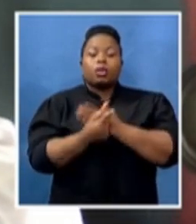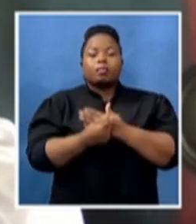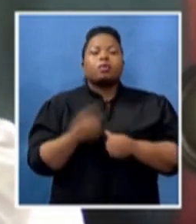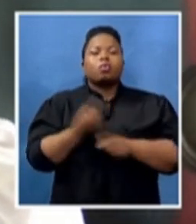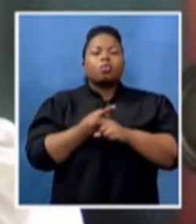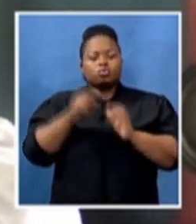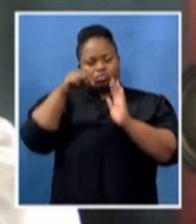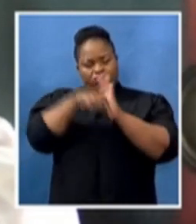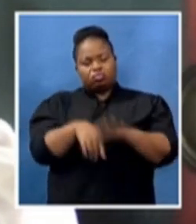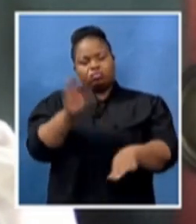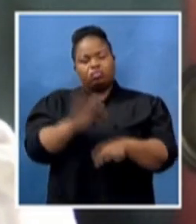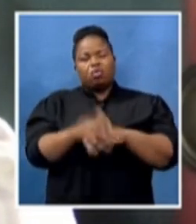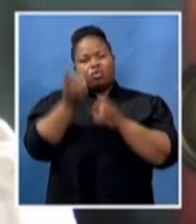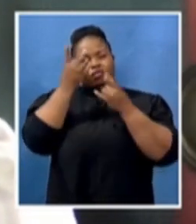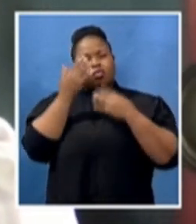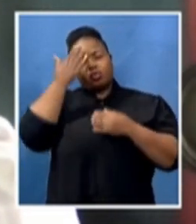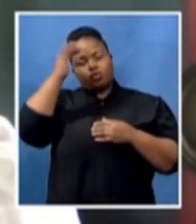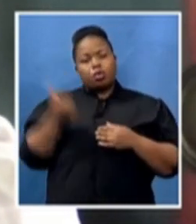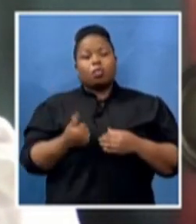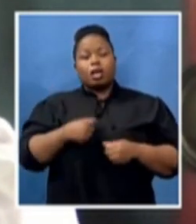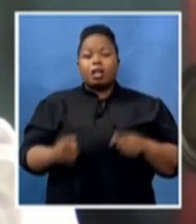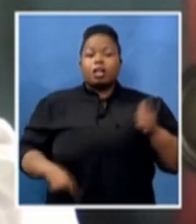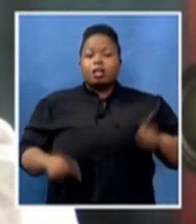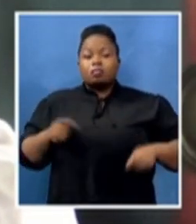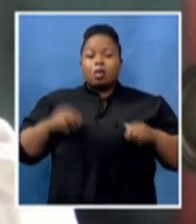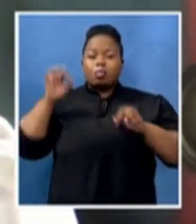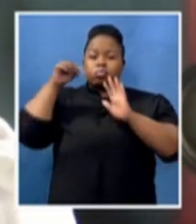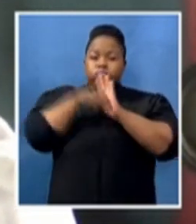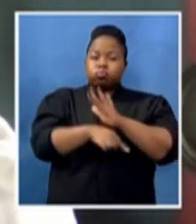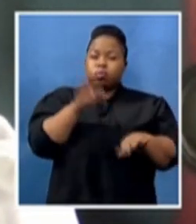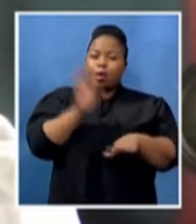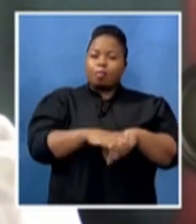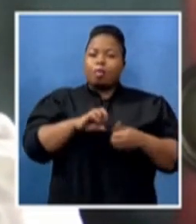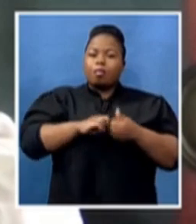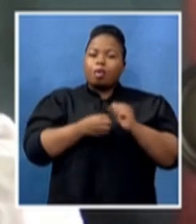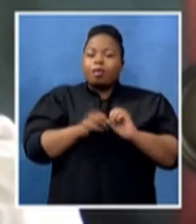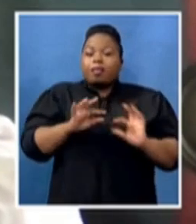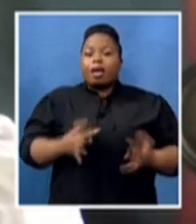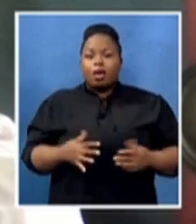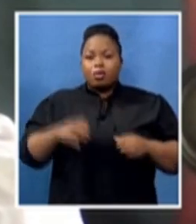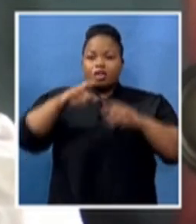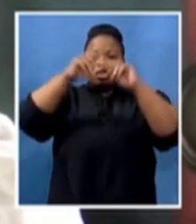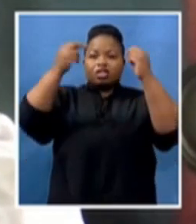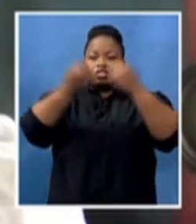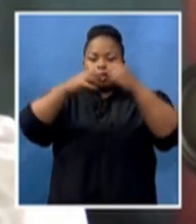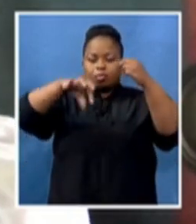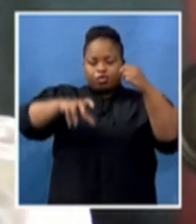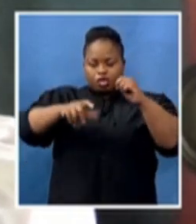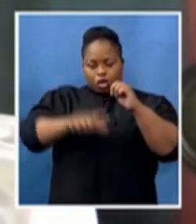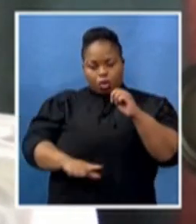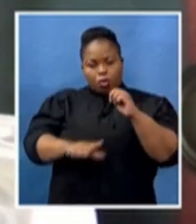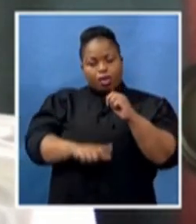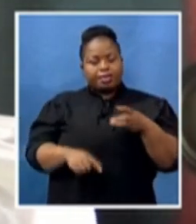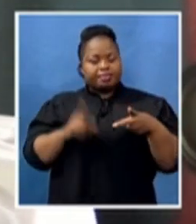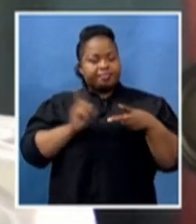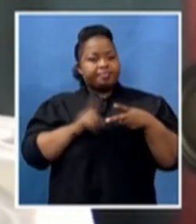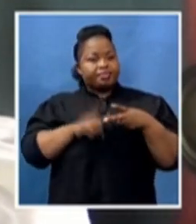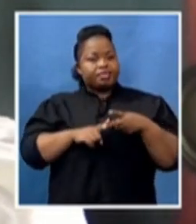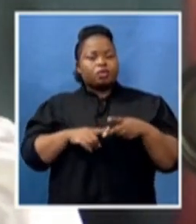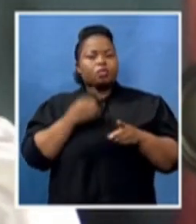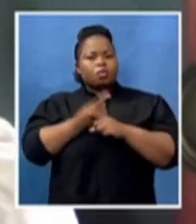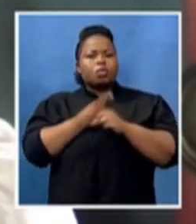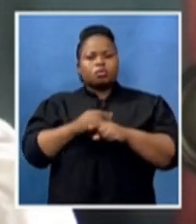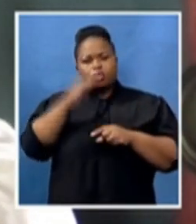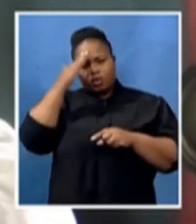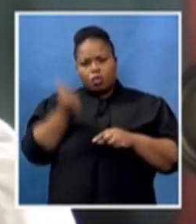extent of the problem nationally, provincially, and locally. Secondly, the drivers of gender-based violence. And lastly, but